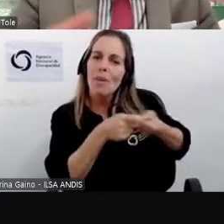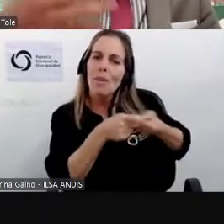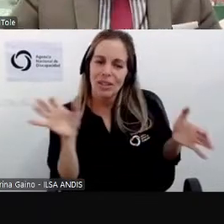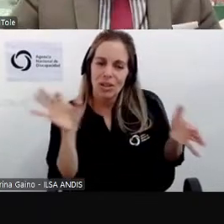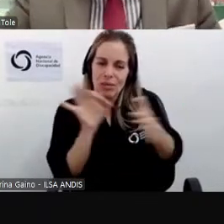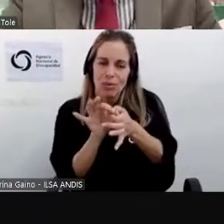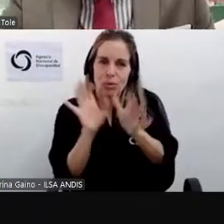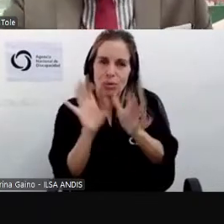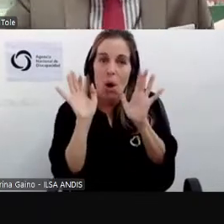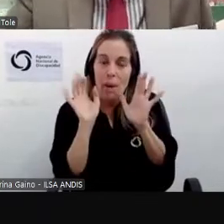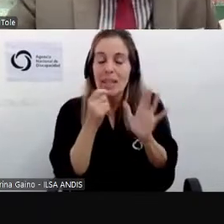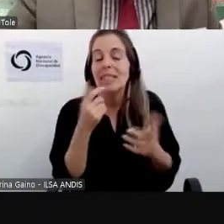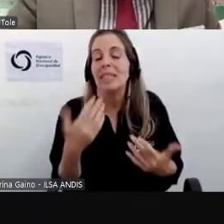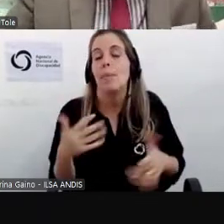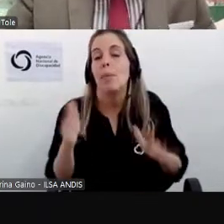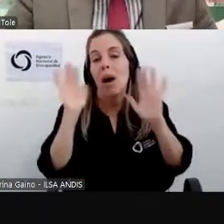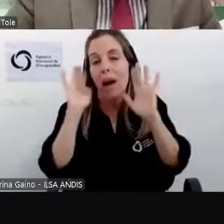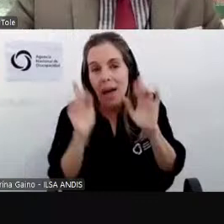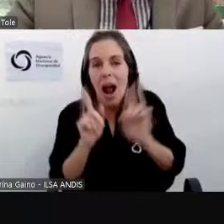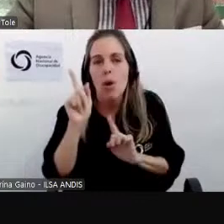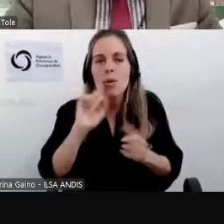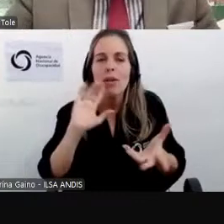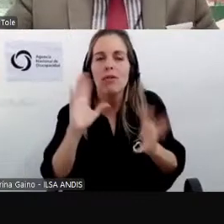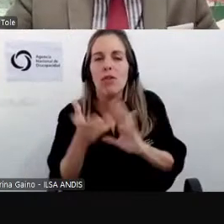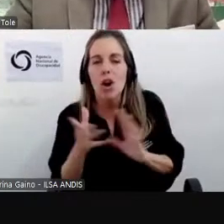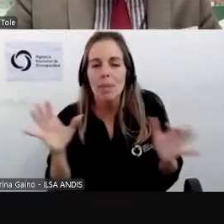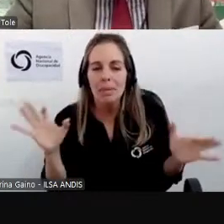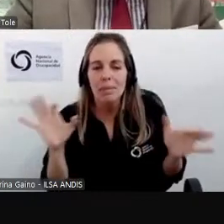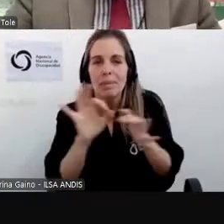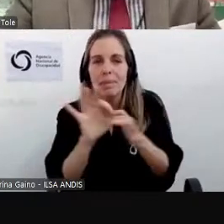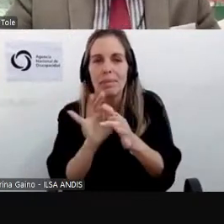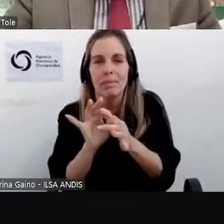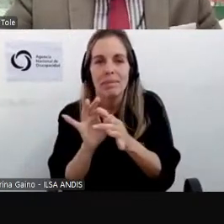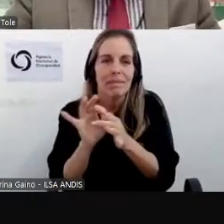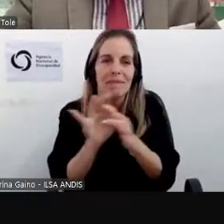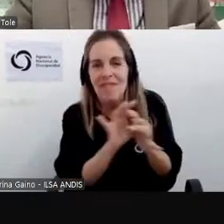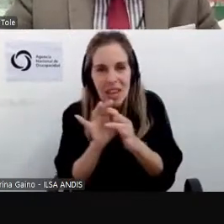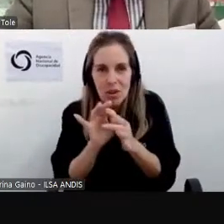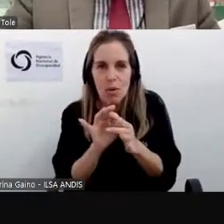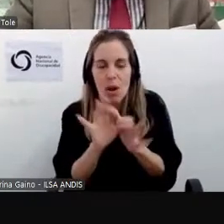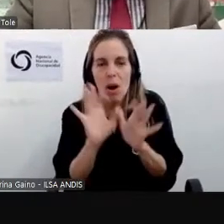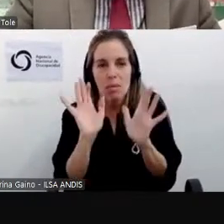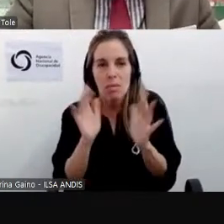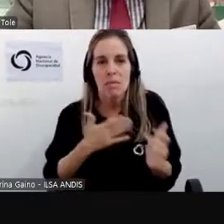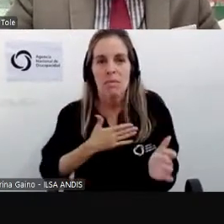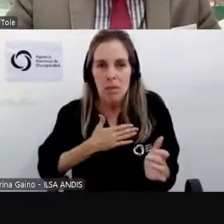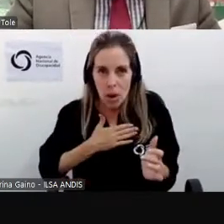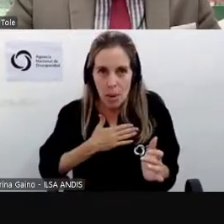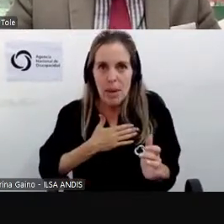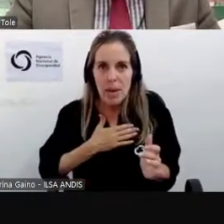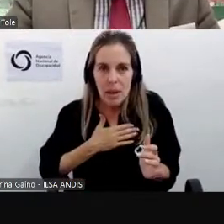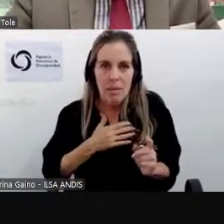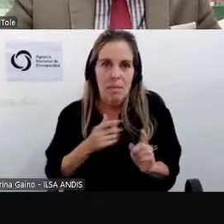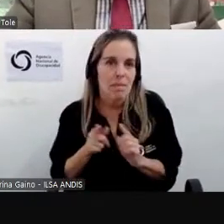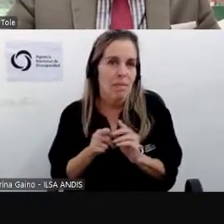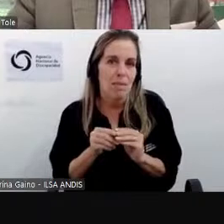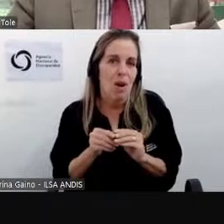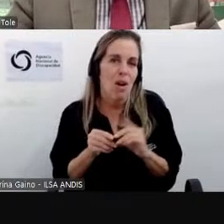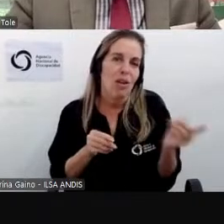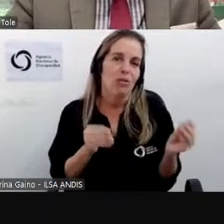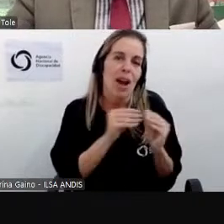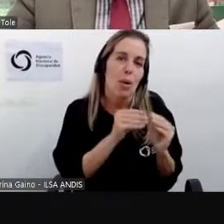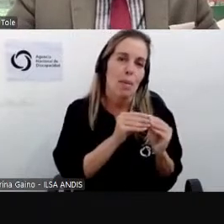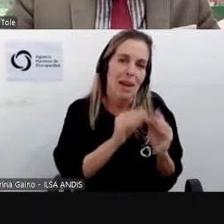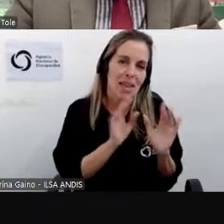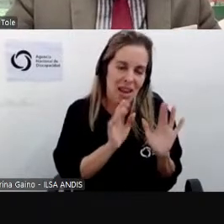the corporate or commercial rights of businesses. If this connection can be made, and in my opinion, and